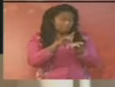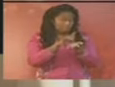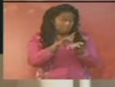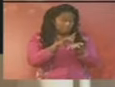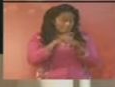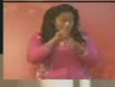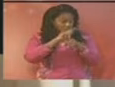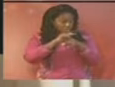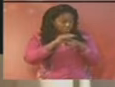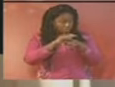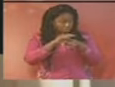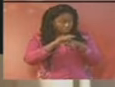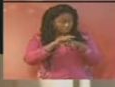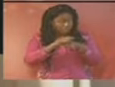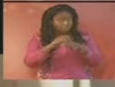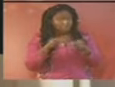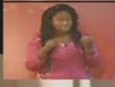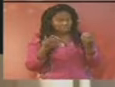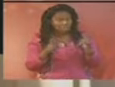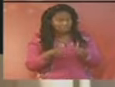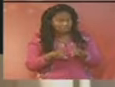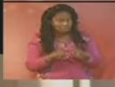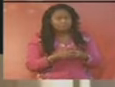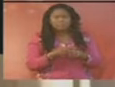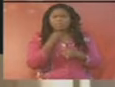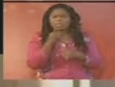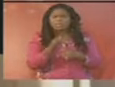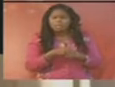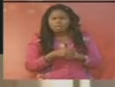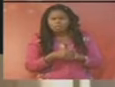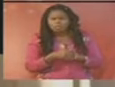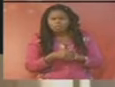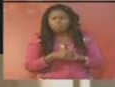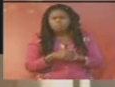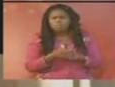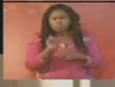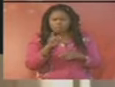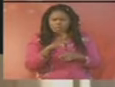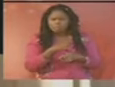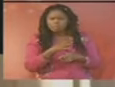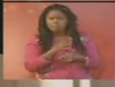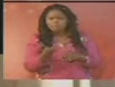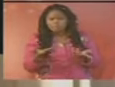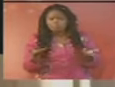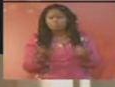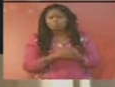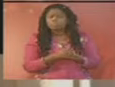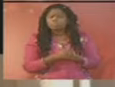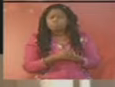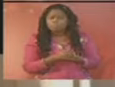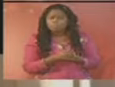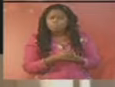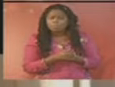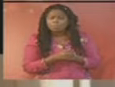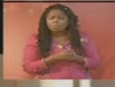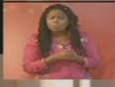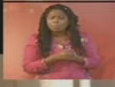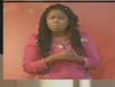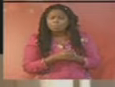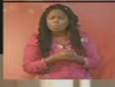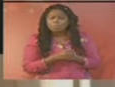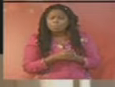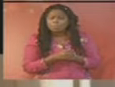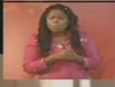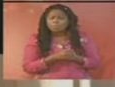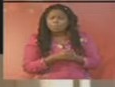in certain strategic positions within Trinidad and Tobago appear to be very much not in